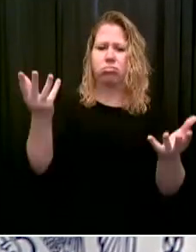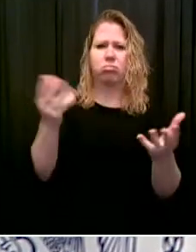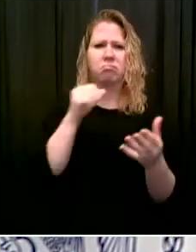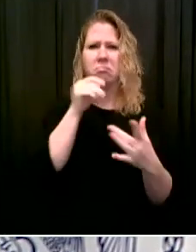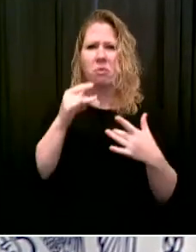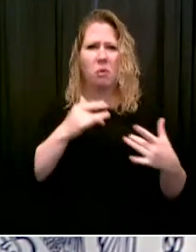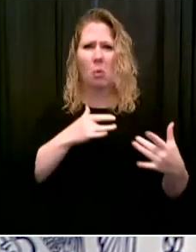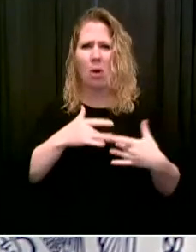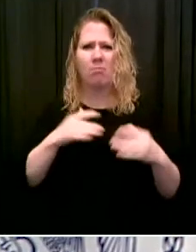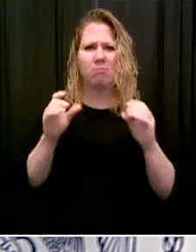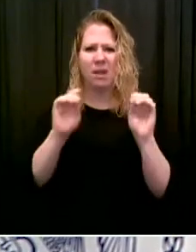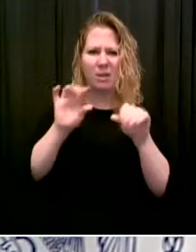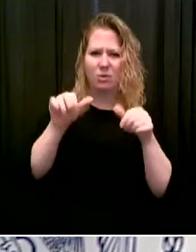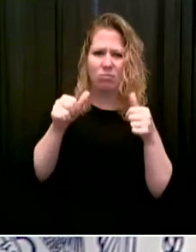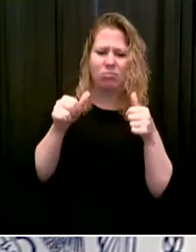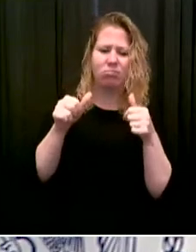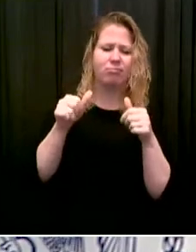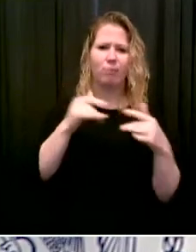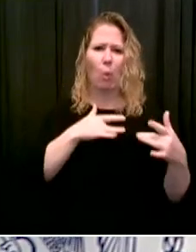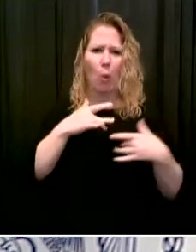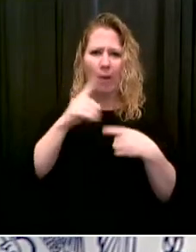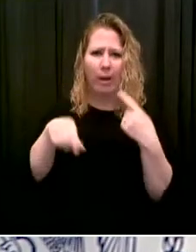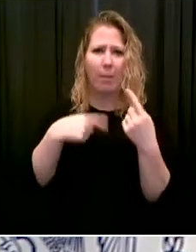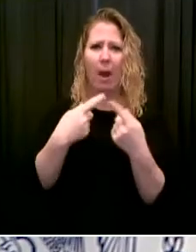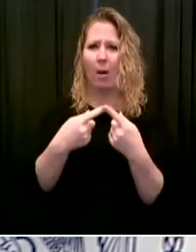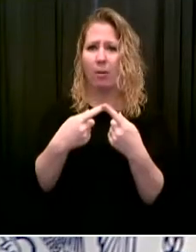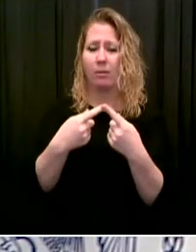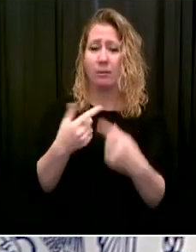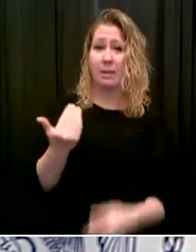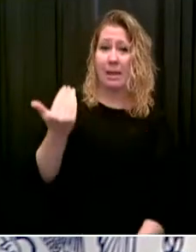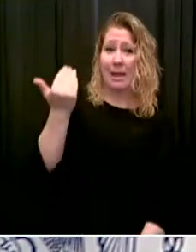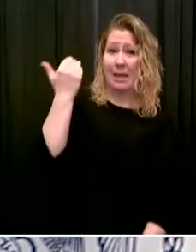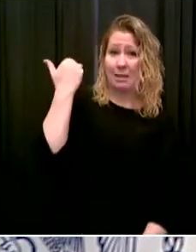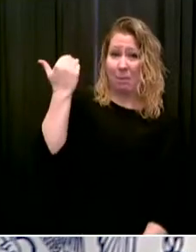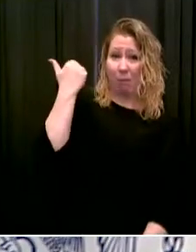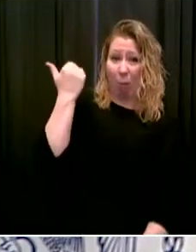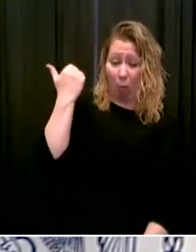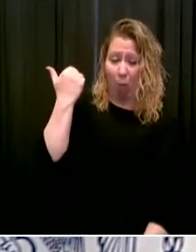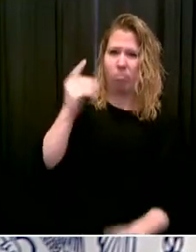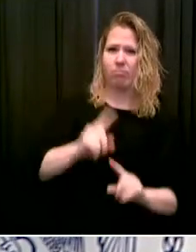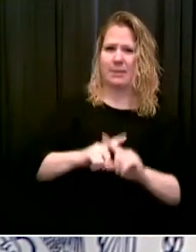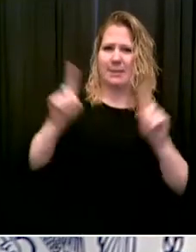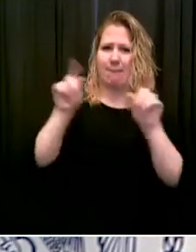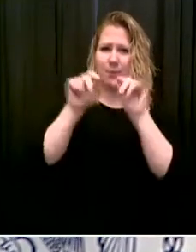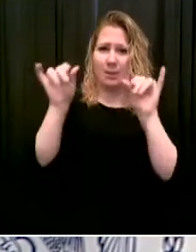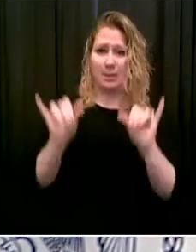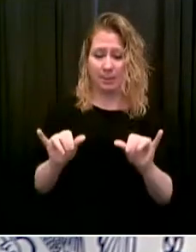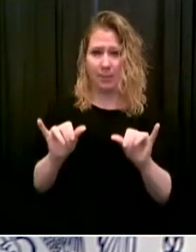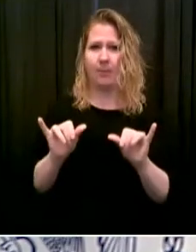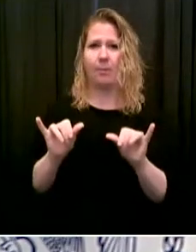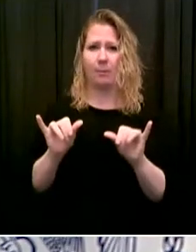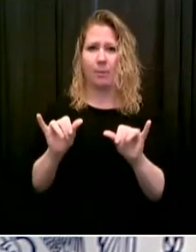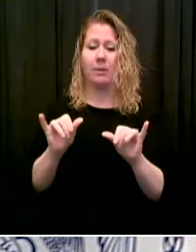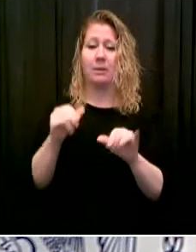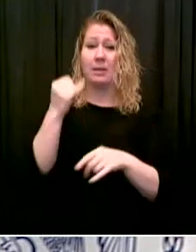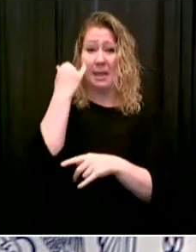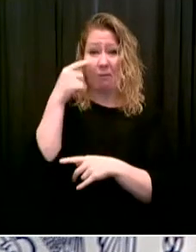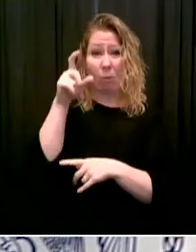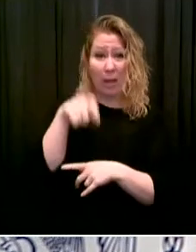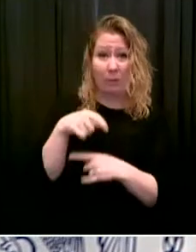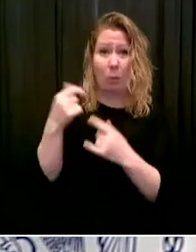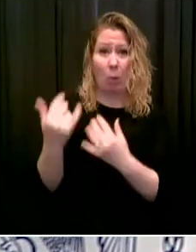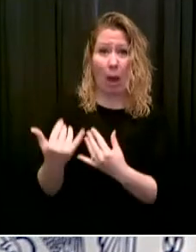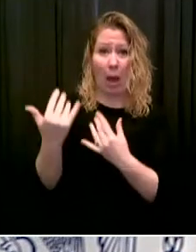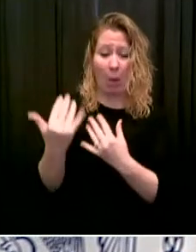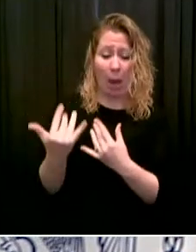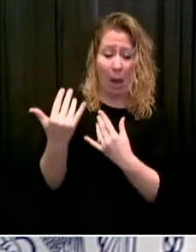we had a September primary, a November general election, and we were waiting weeks and weeks to know who won the primary. That would be really problematic. But it's a June primary